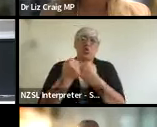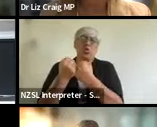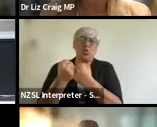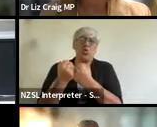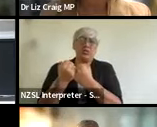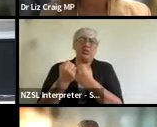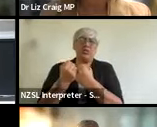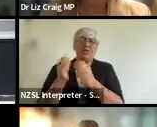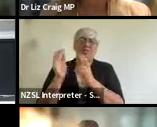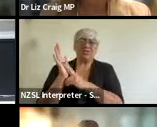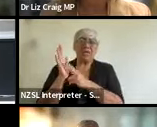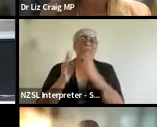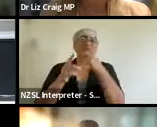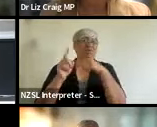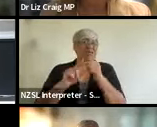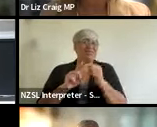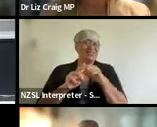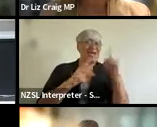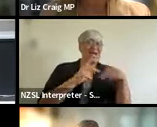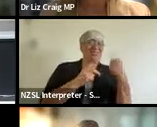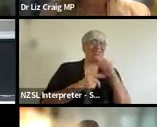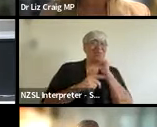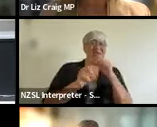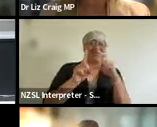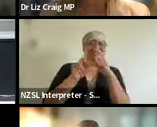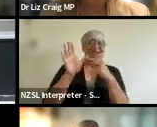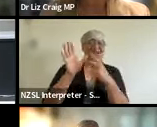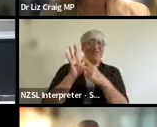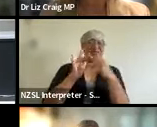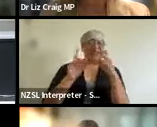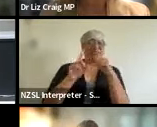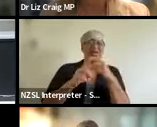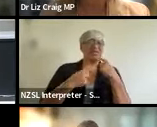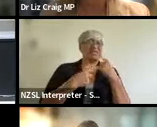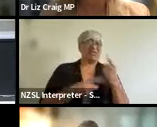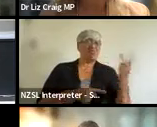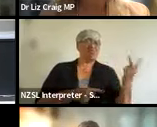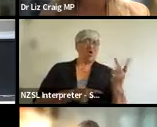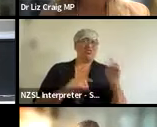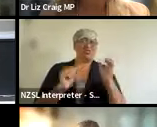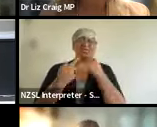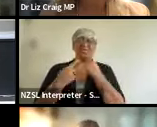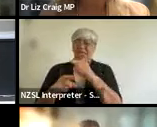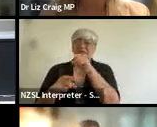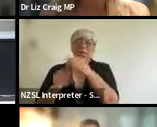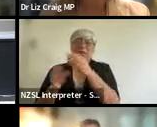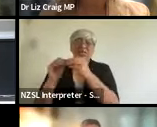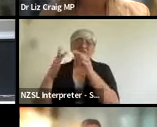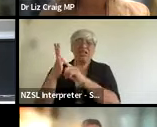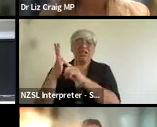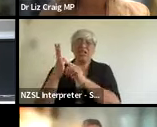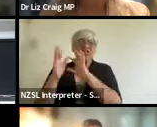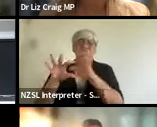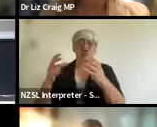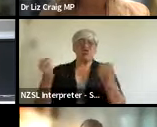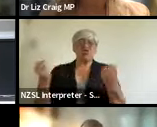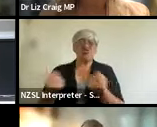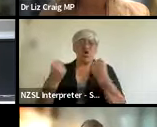and the last speaker, who both said that the bill doesn't have any teeth. It's useless